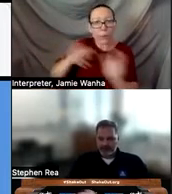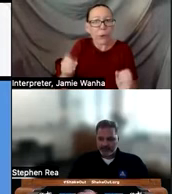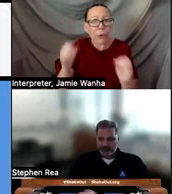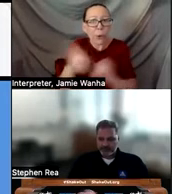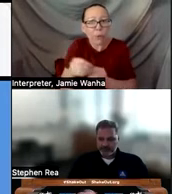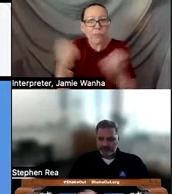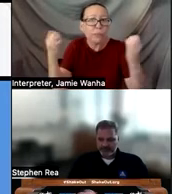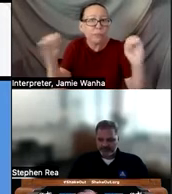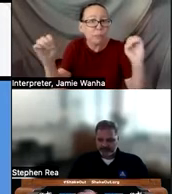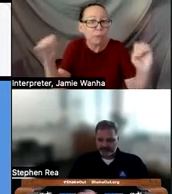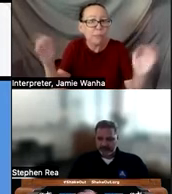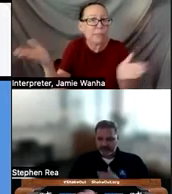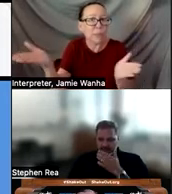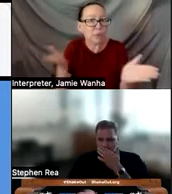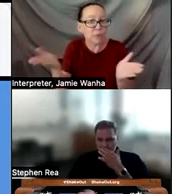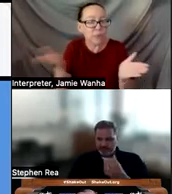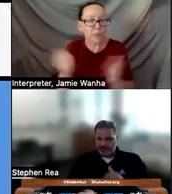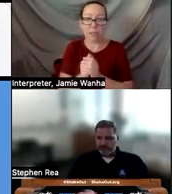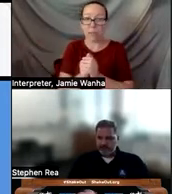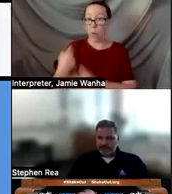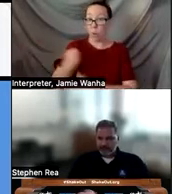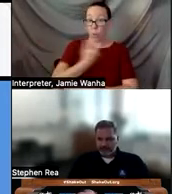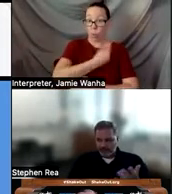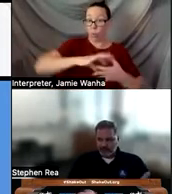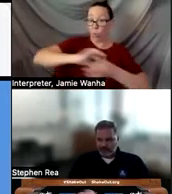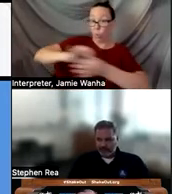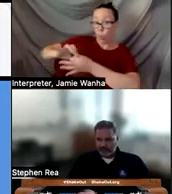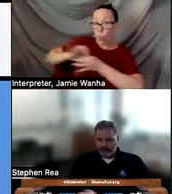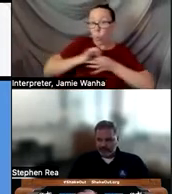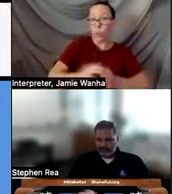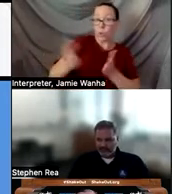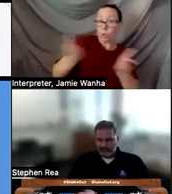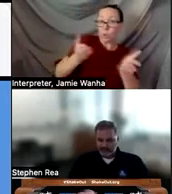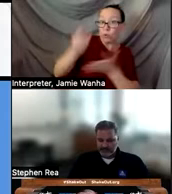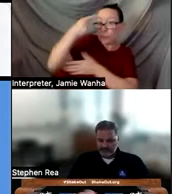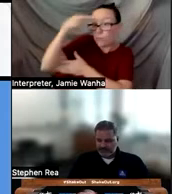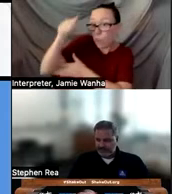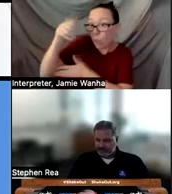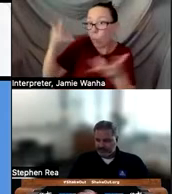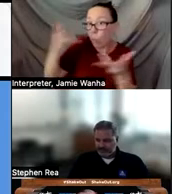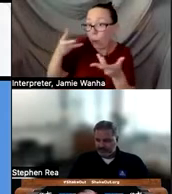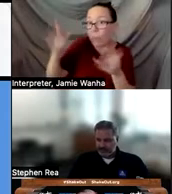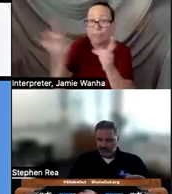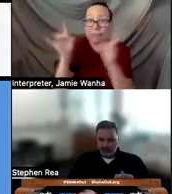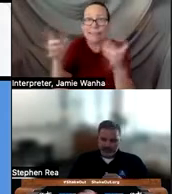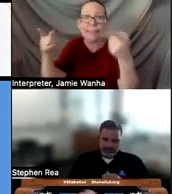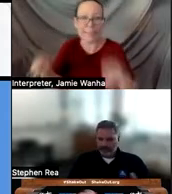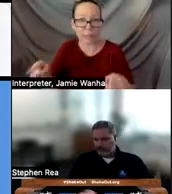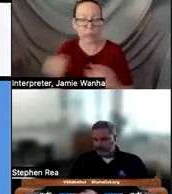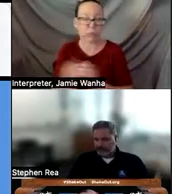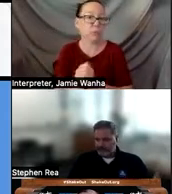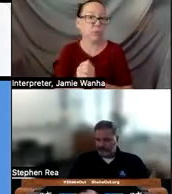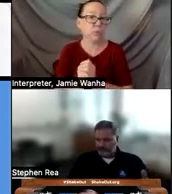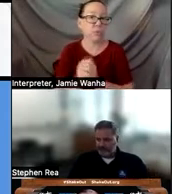county response to disasters. We're responsible for alerting and notifying agencies when the disaster strikes, coordinating